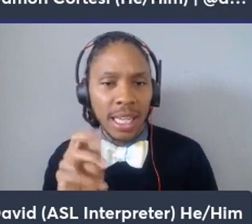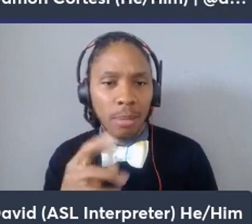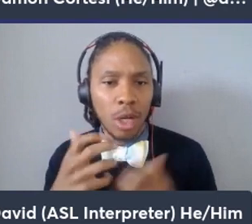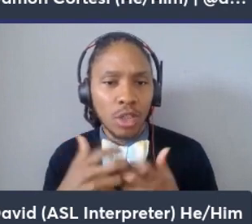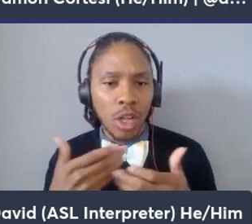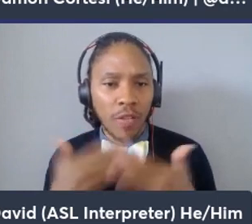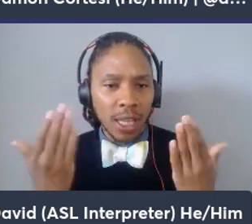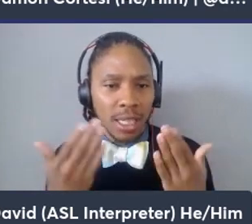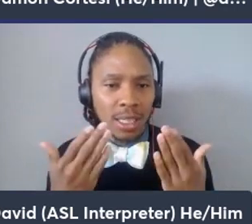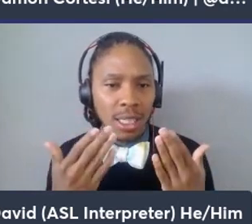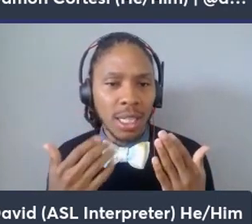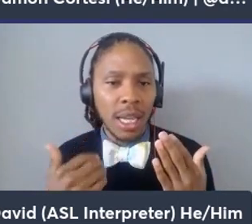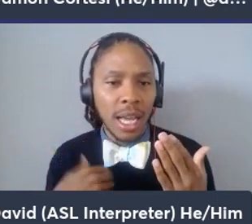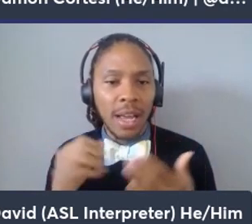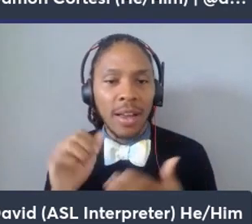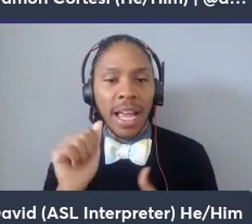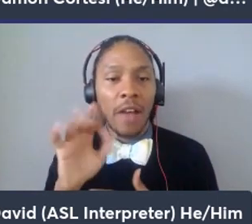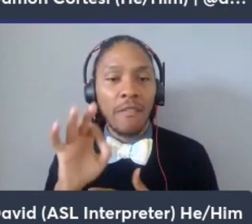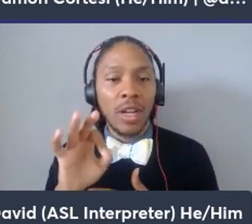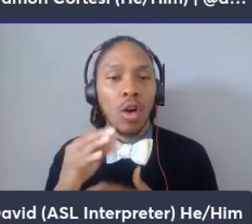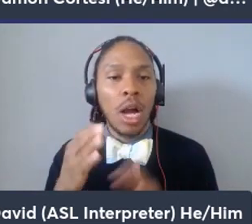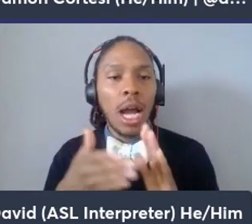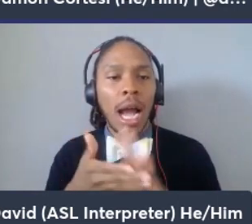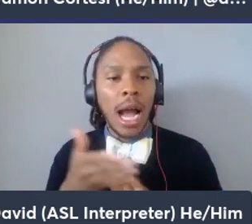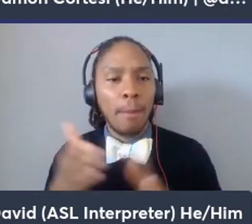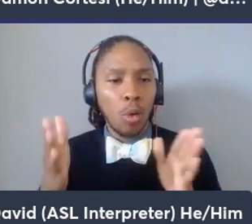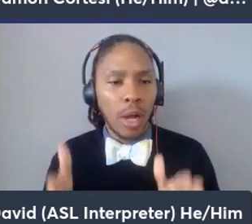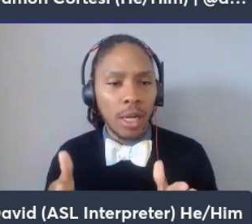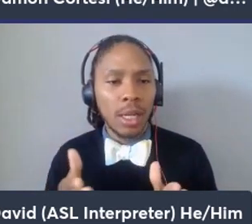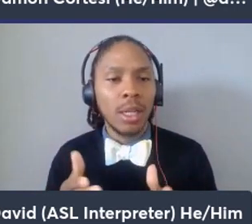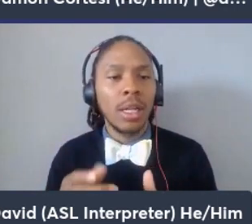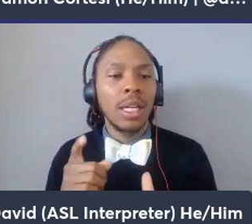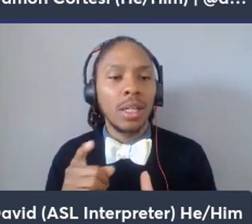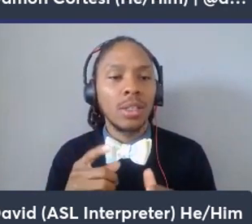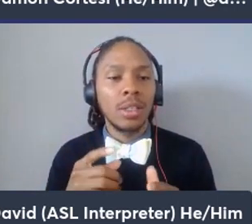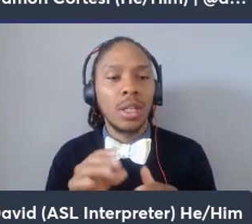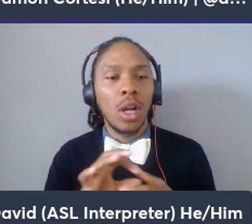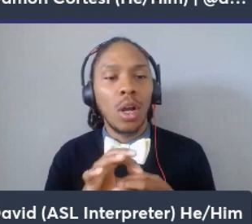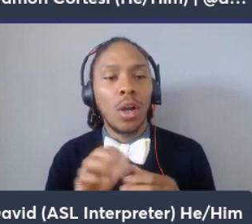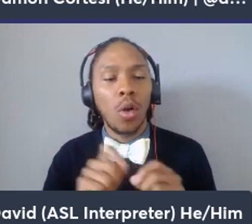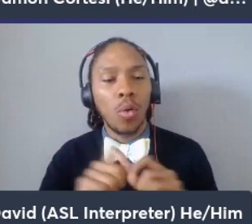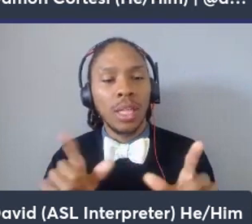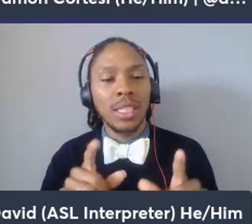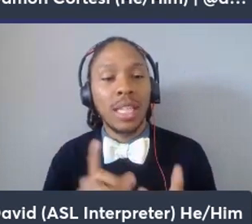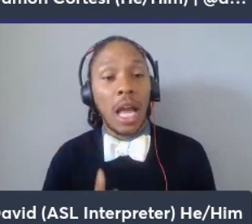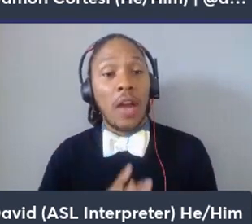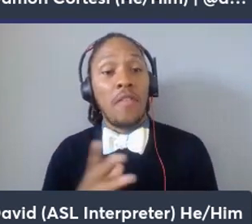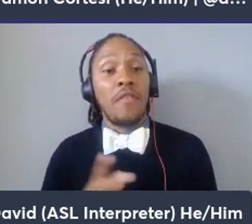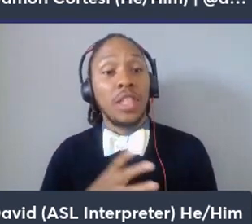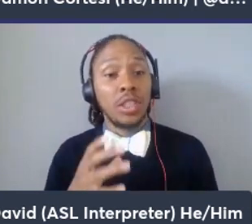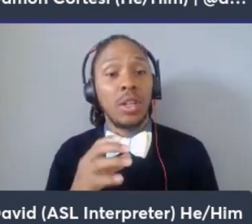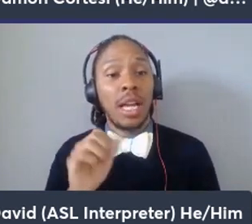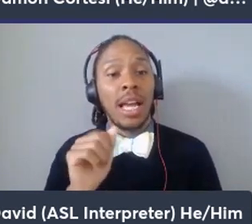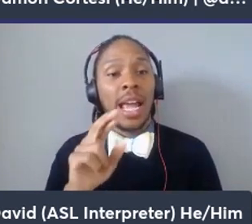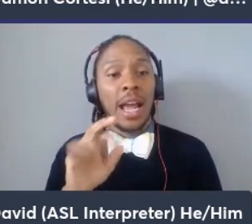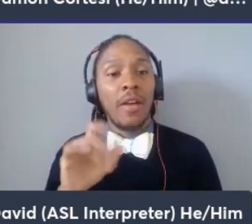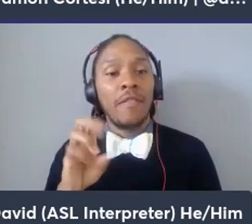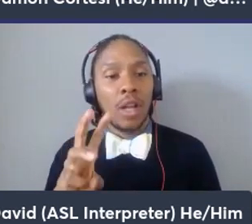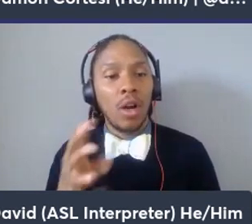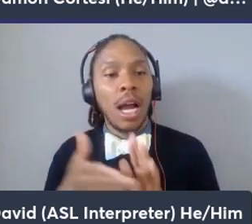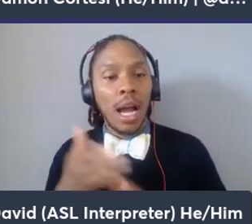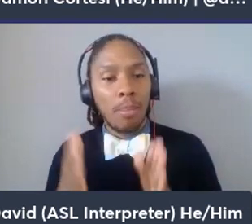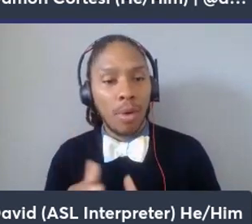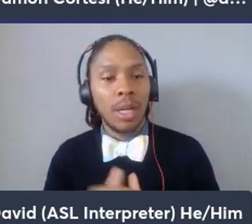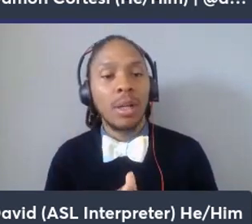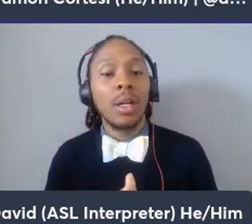samples, we've got an Airflow operator in there. This will be released as an official Airflow operator now that EMR Serverless is generally available. But for the